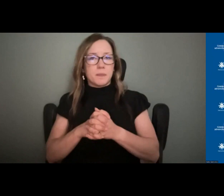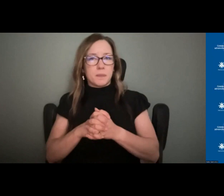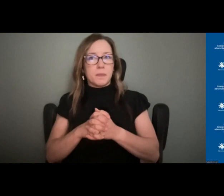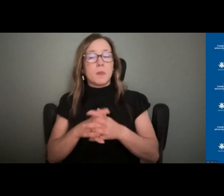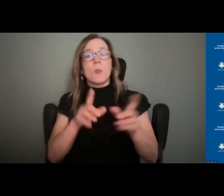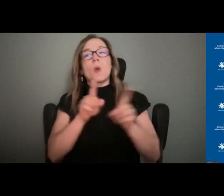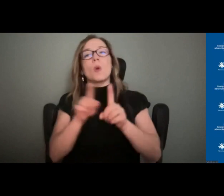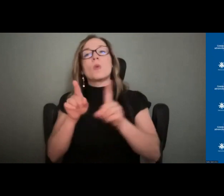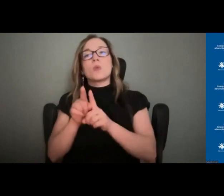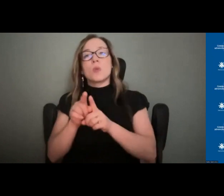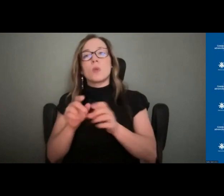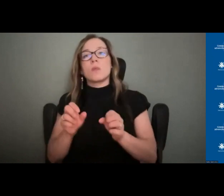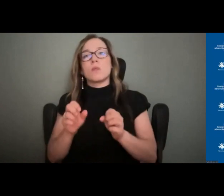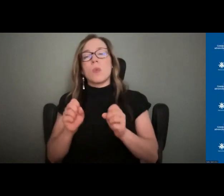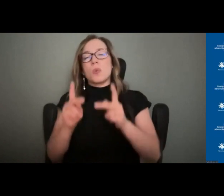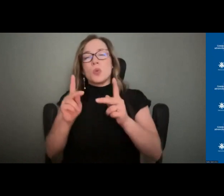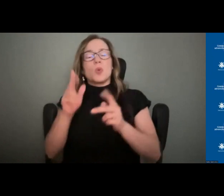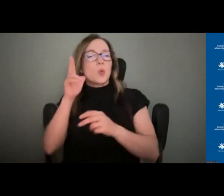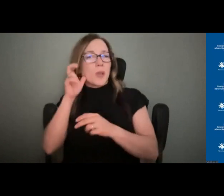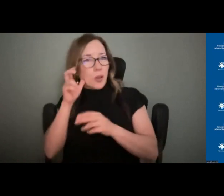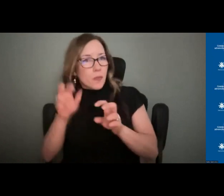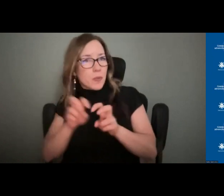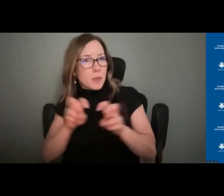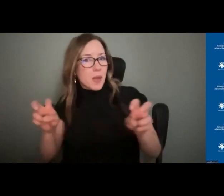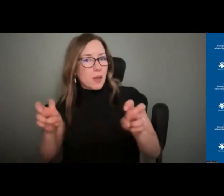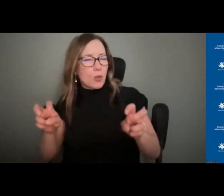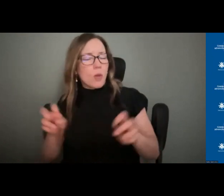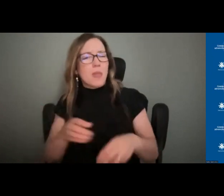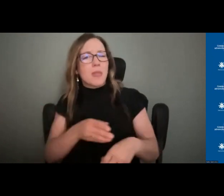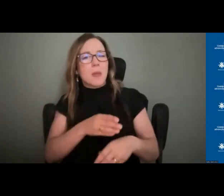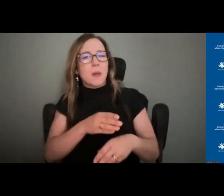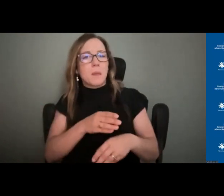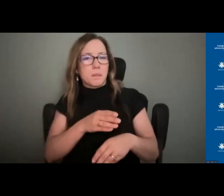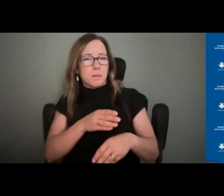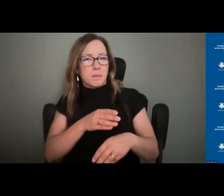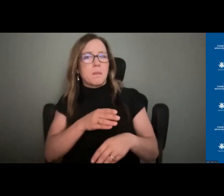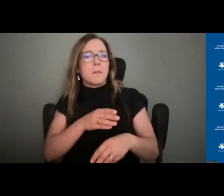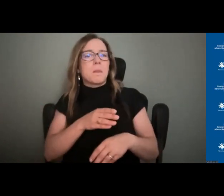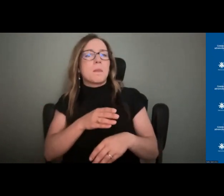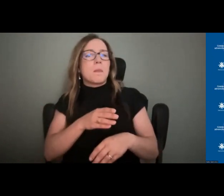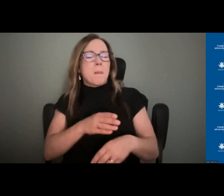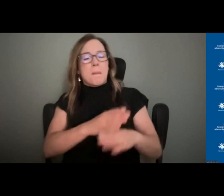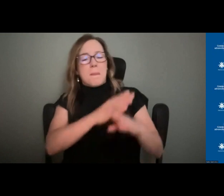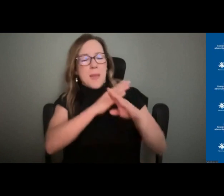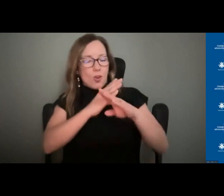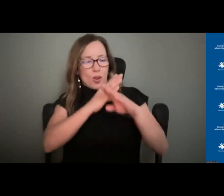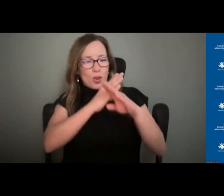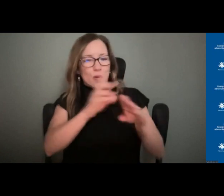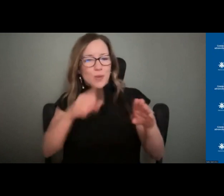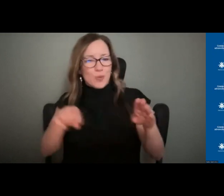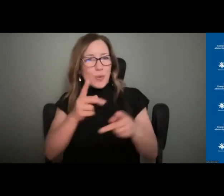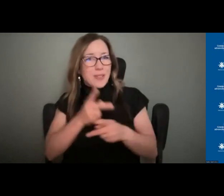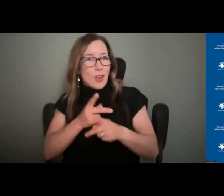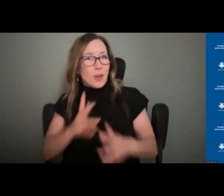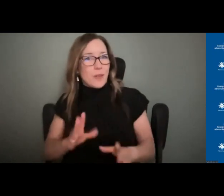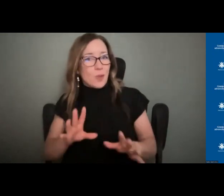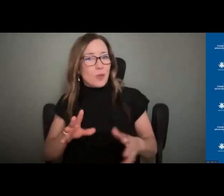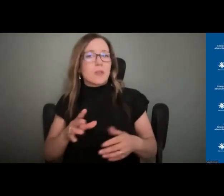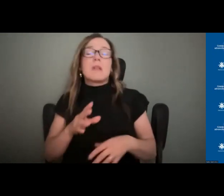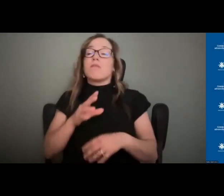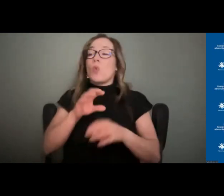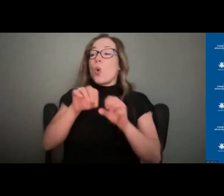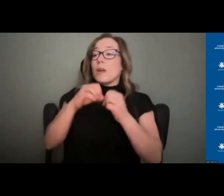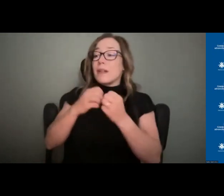get the chance to hear from a panel on the barriers to engagement that family caregivers face and how organizations can